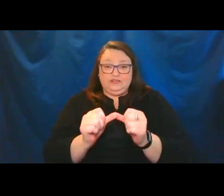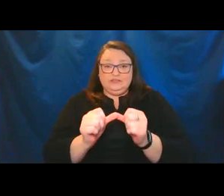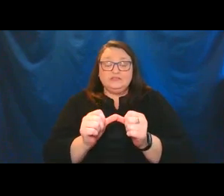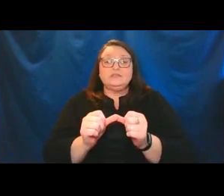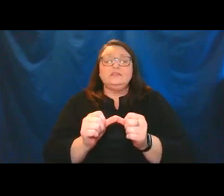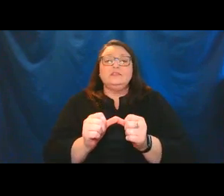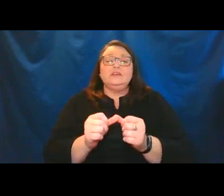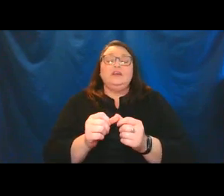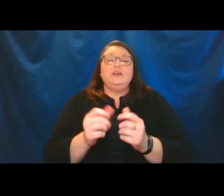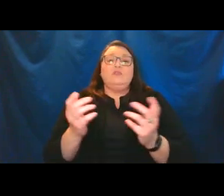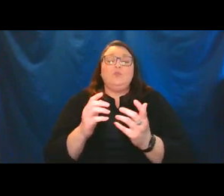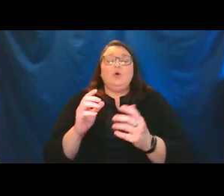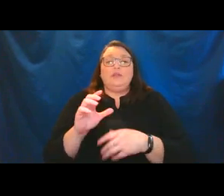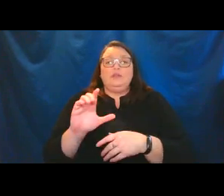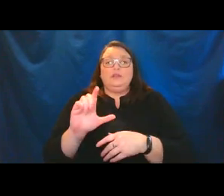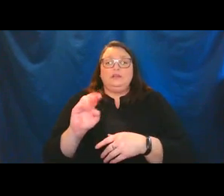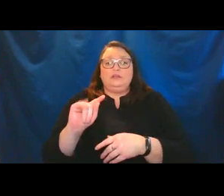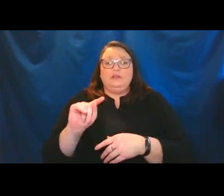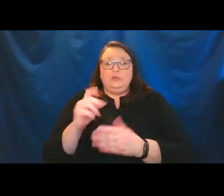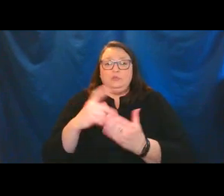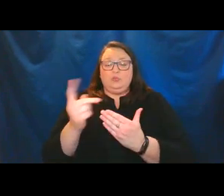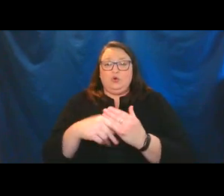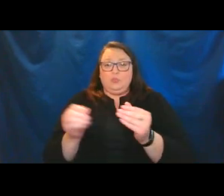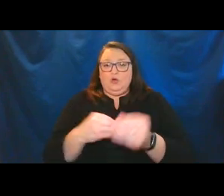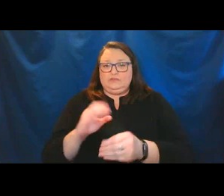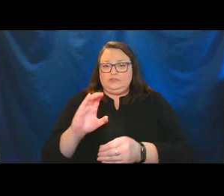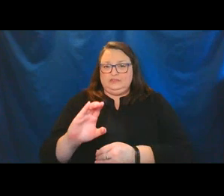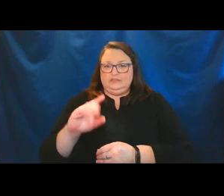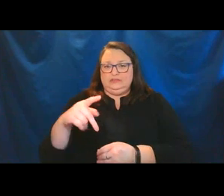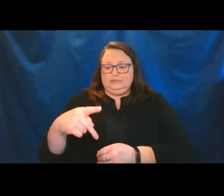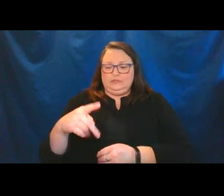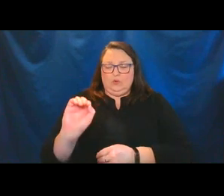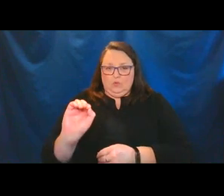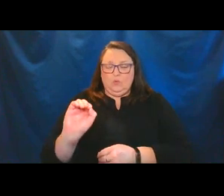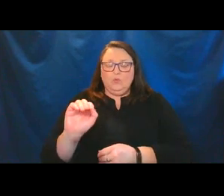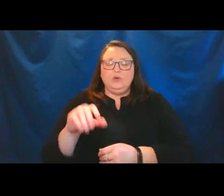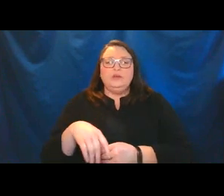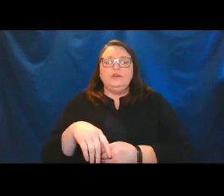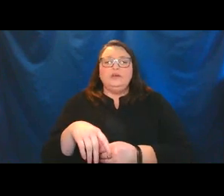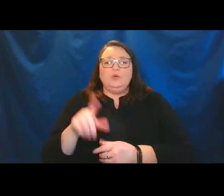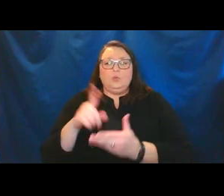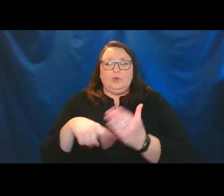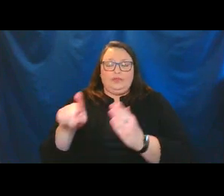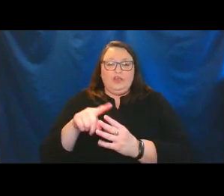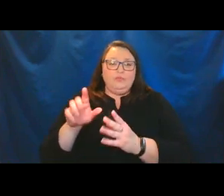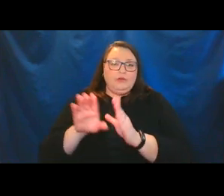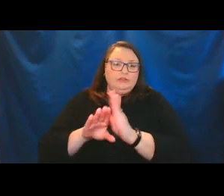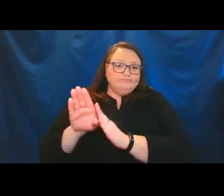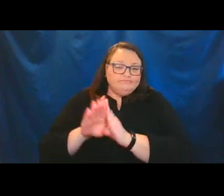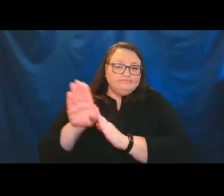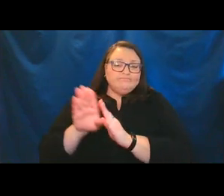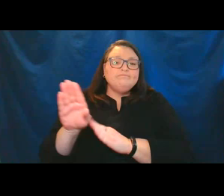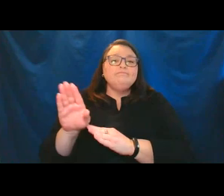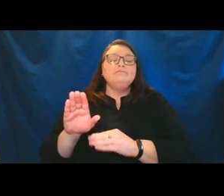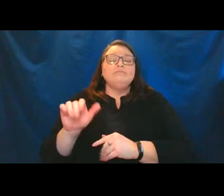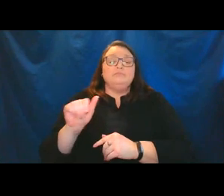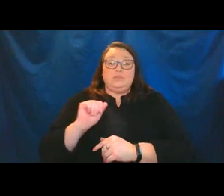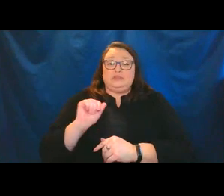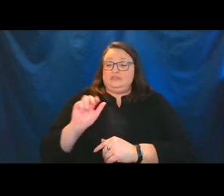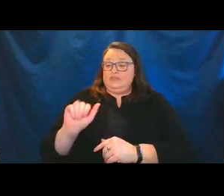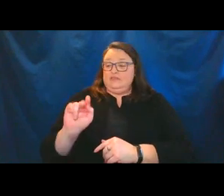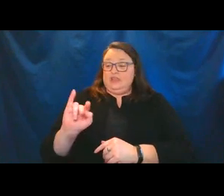developing. Annie and I, over the past year and a half-ish, have been working alongside the Climate Program Office to